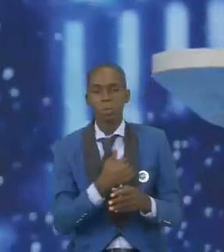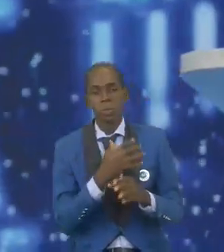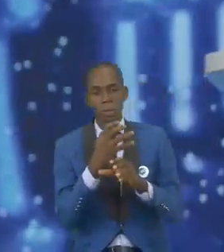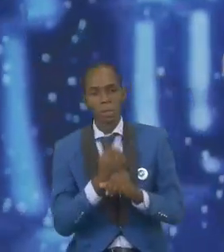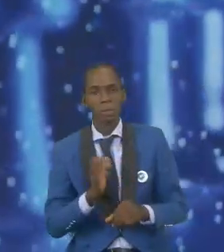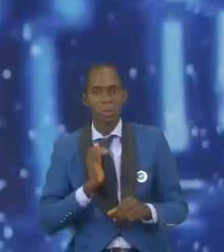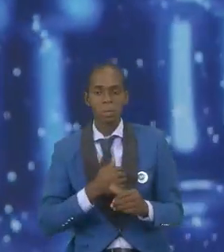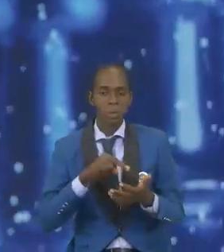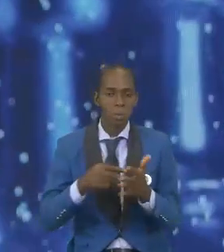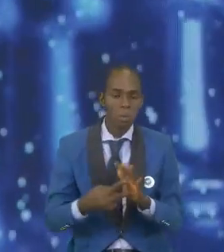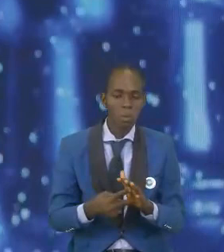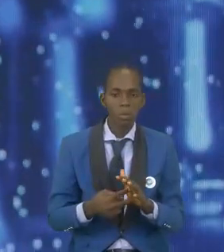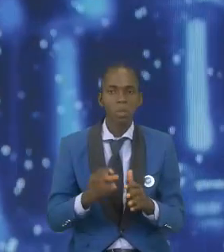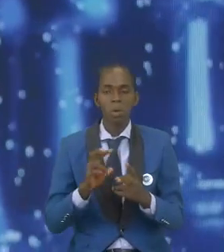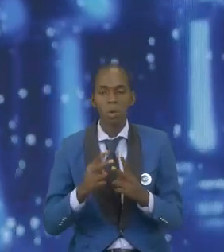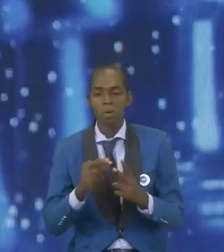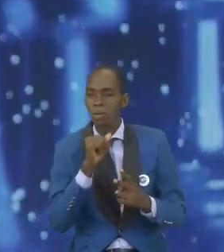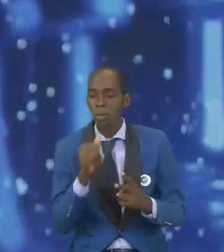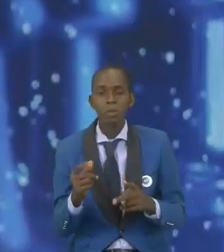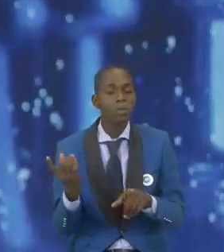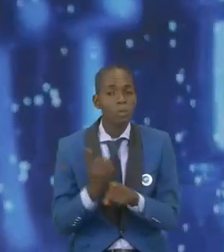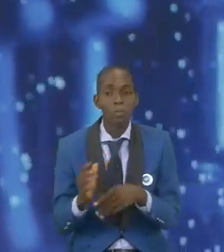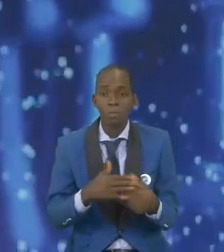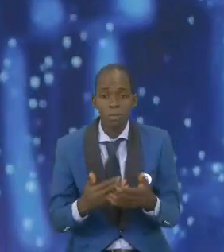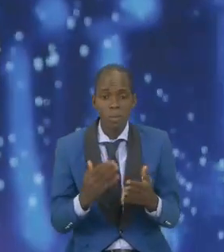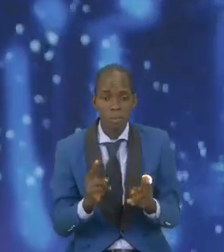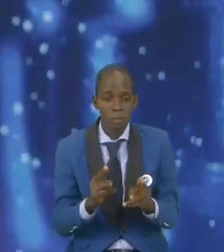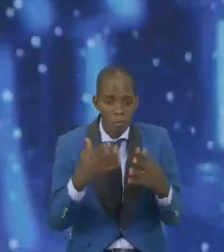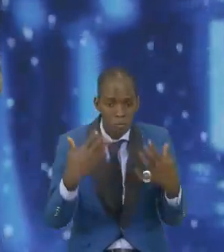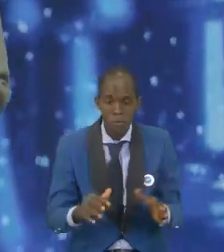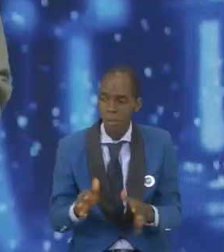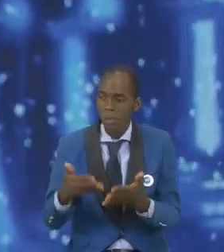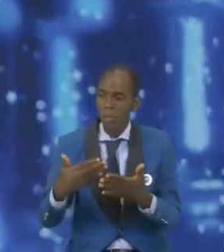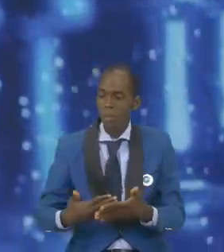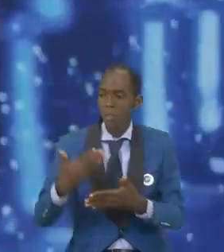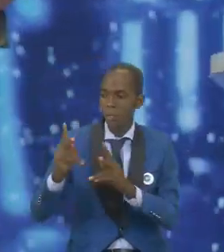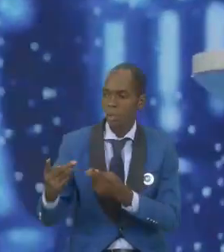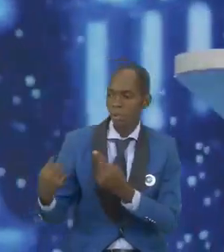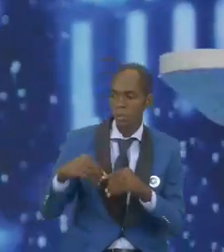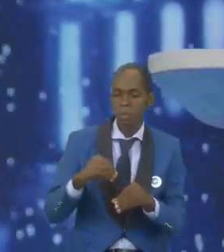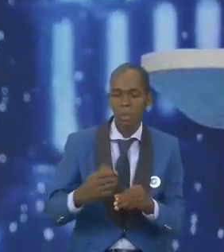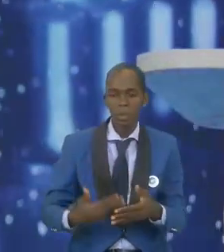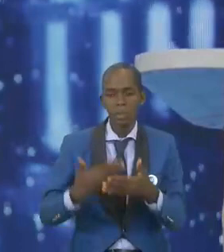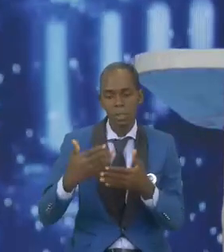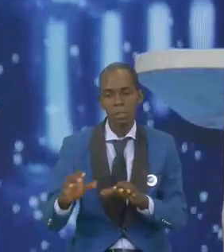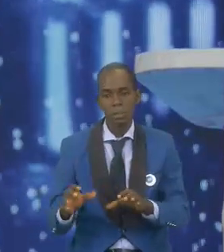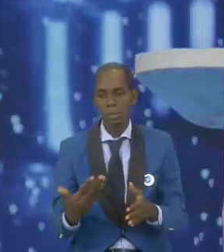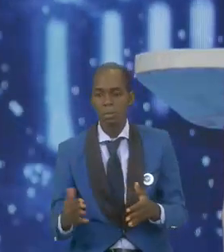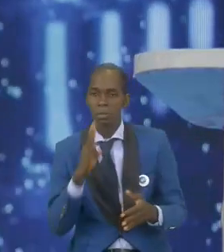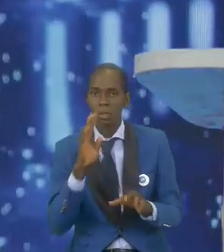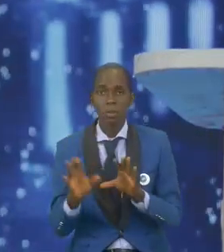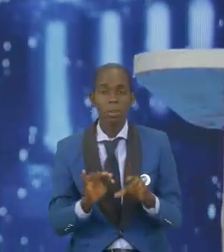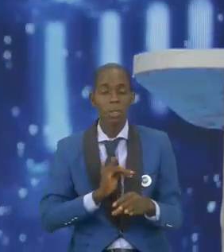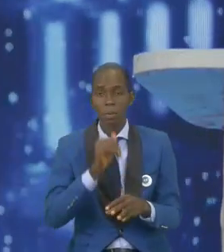person come in, let the next thing be done. I'm not here for that. I'm here, even if I read only one verse